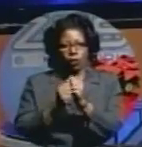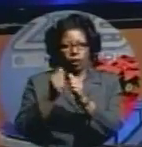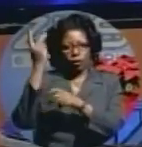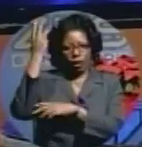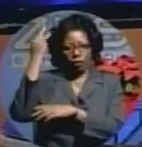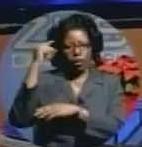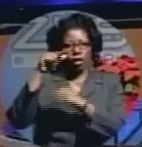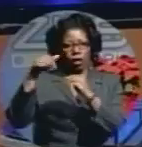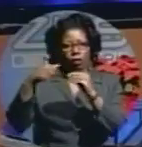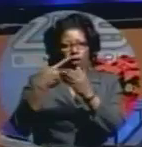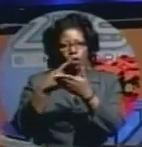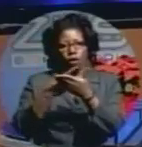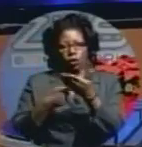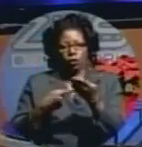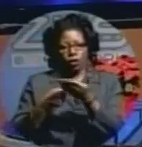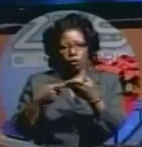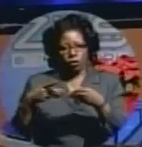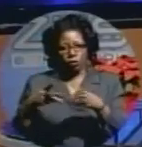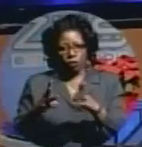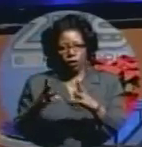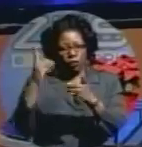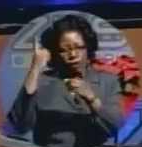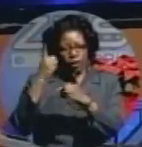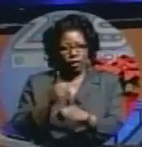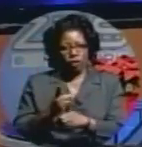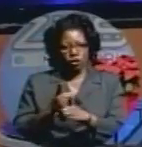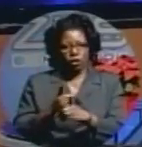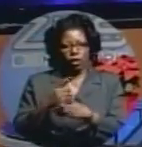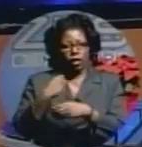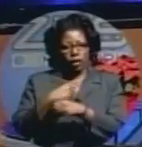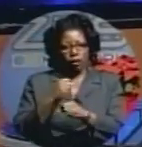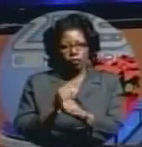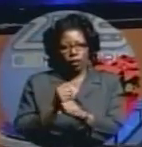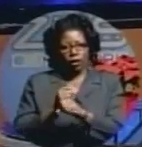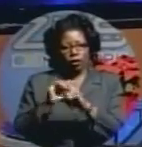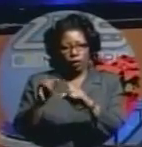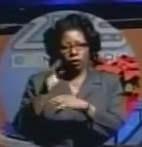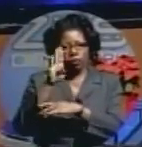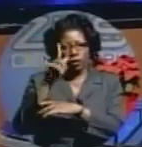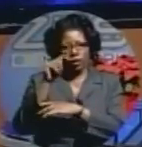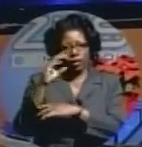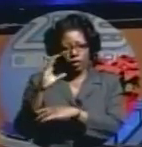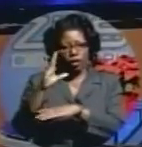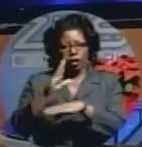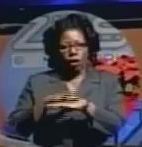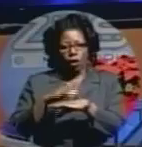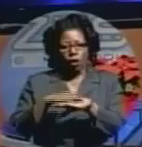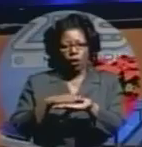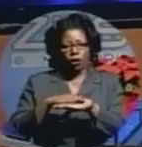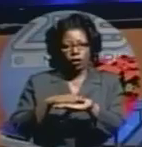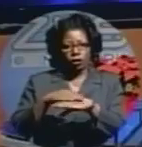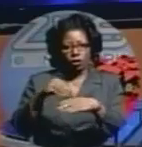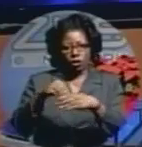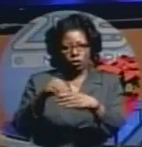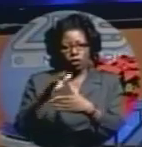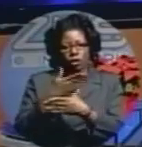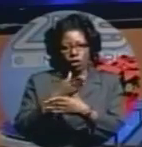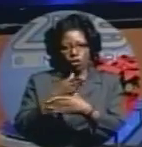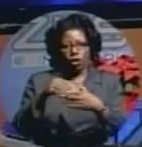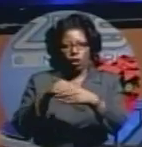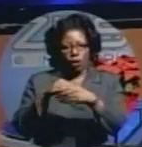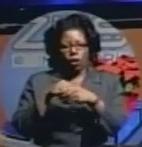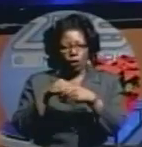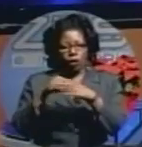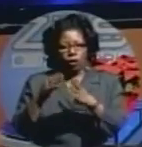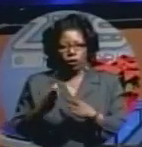Minister today about what headway they made and where the government left off with BTC on those shareholding negotiations. Here's